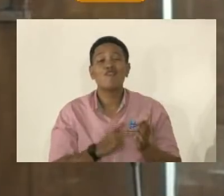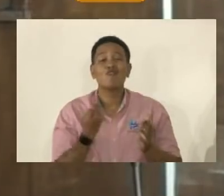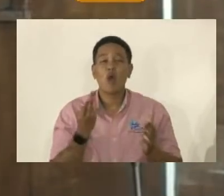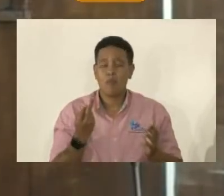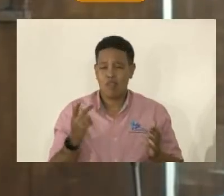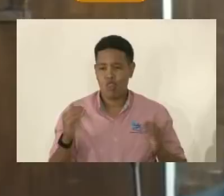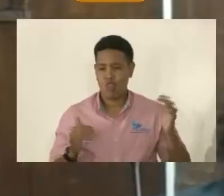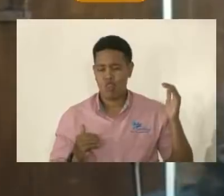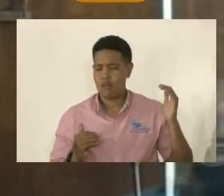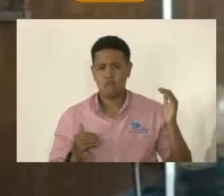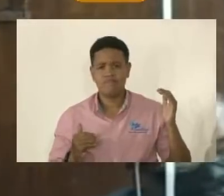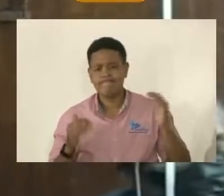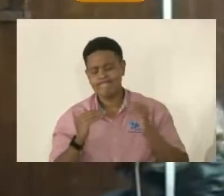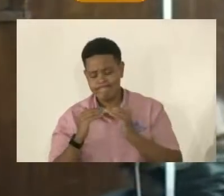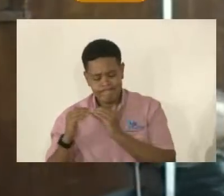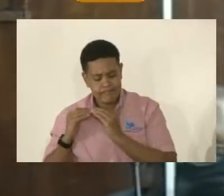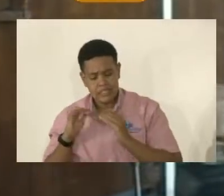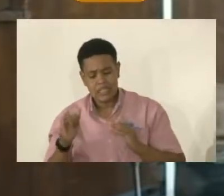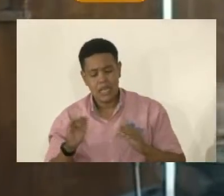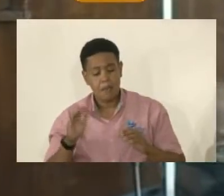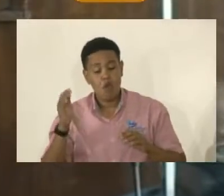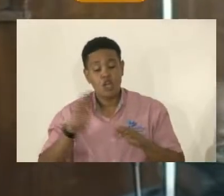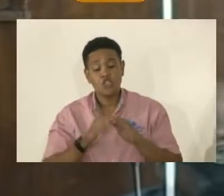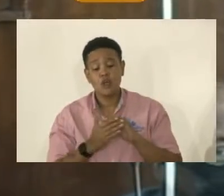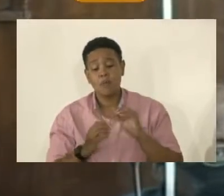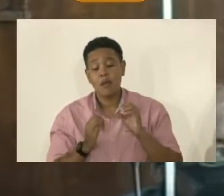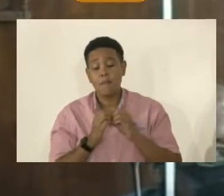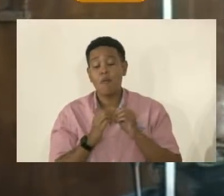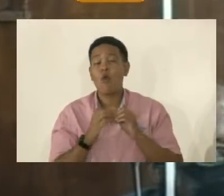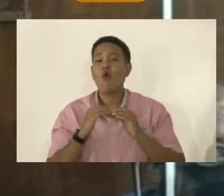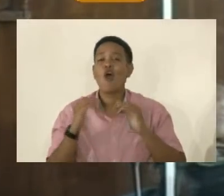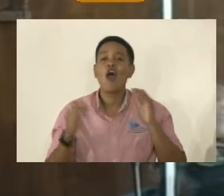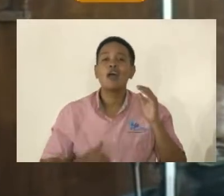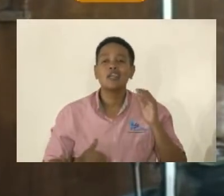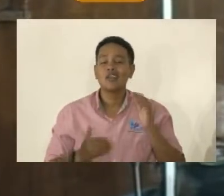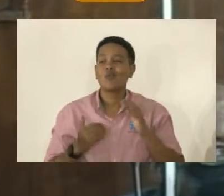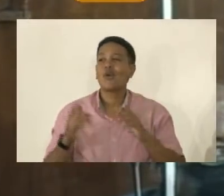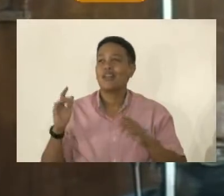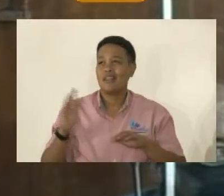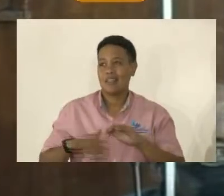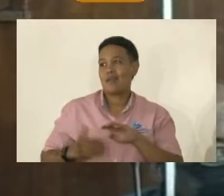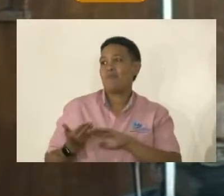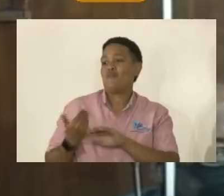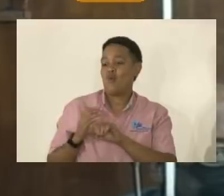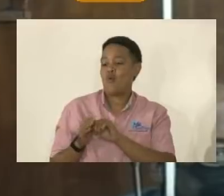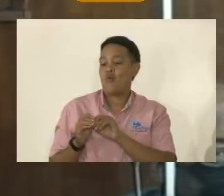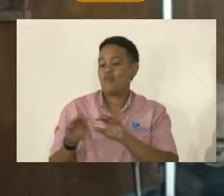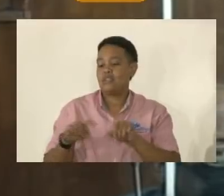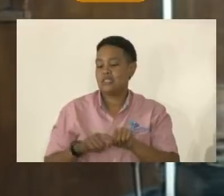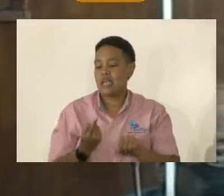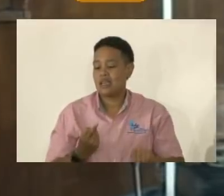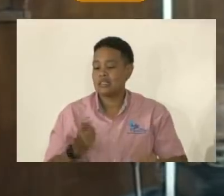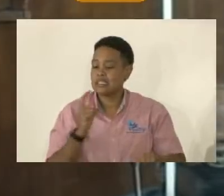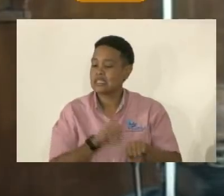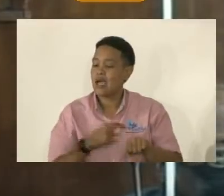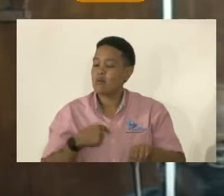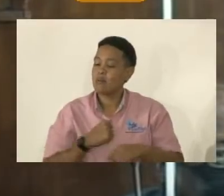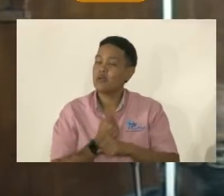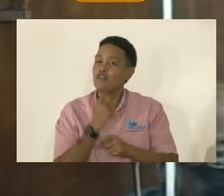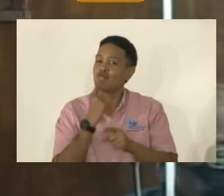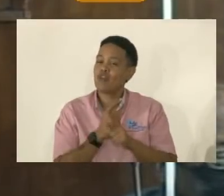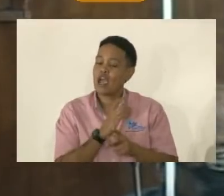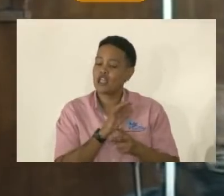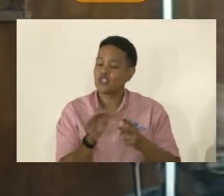standards, or a Jamaica even more unequal than it was before the pandemic. It is time we make the